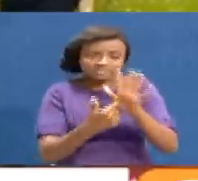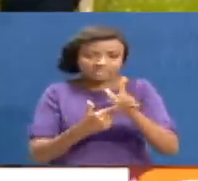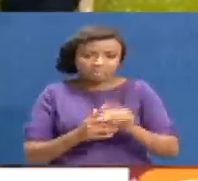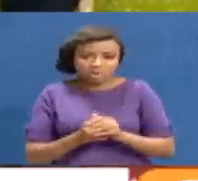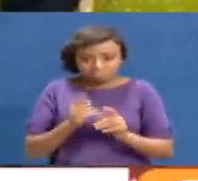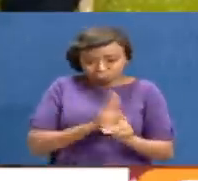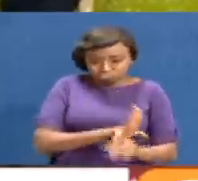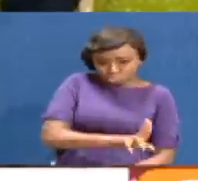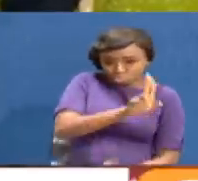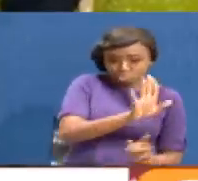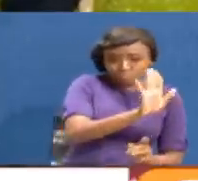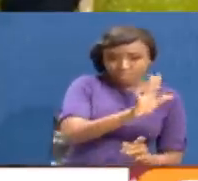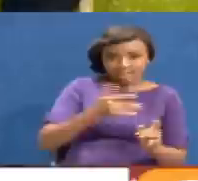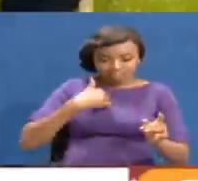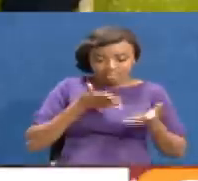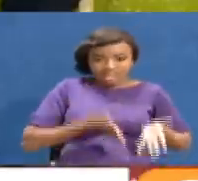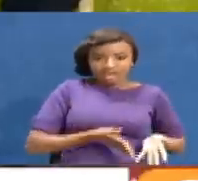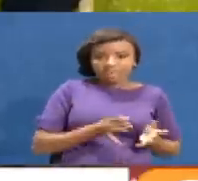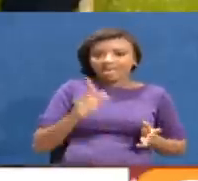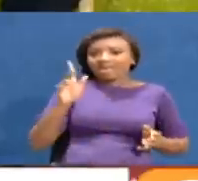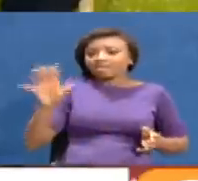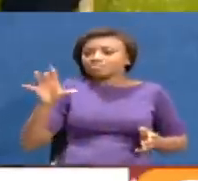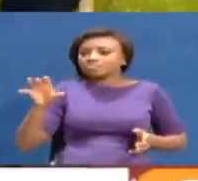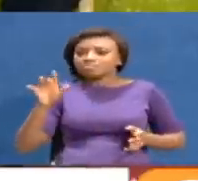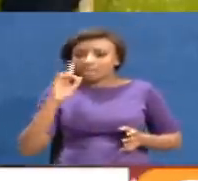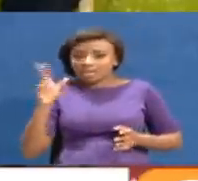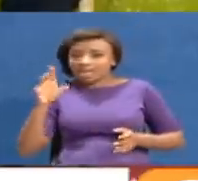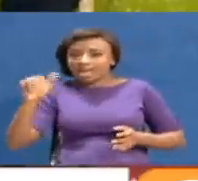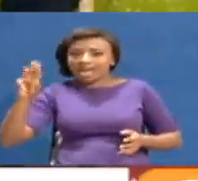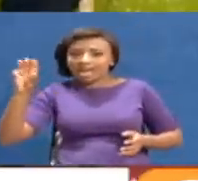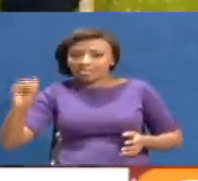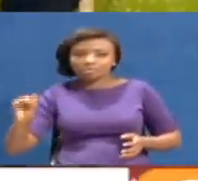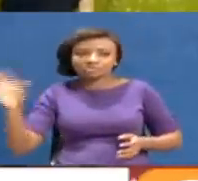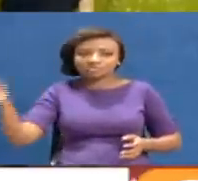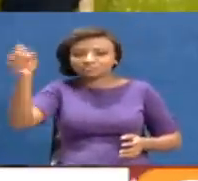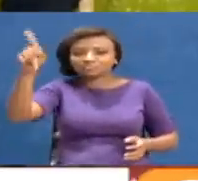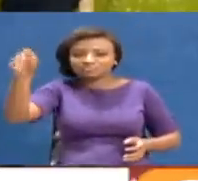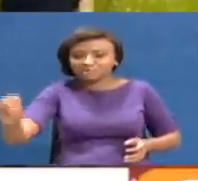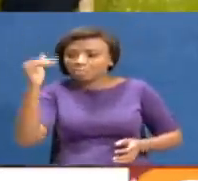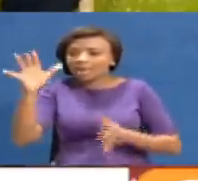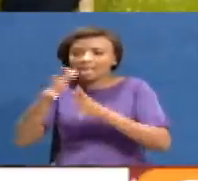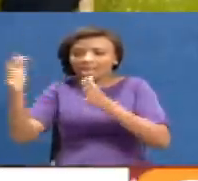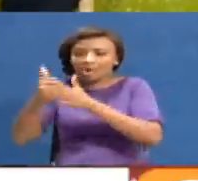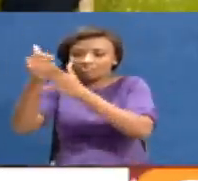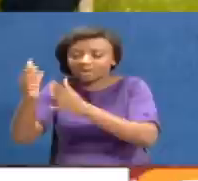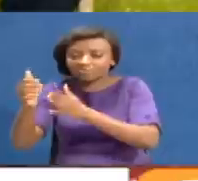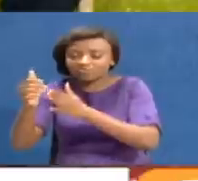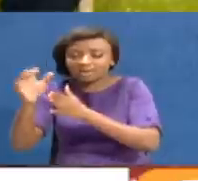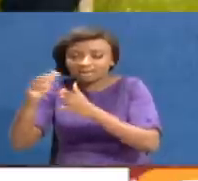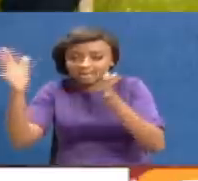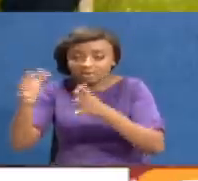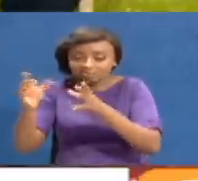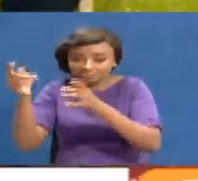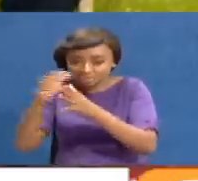here, President Uhuru Kenyatta, I am here, Kimunya is the prime minister because he's the leader of majority. We have